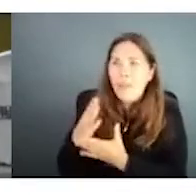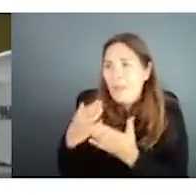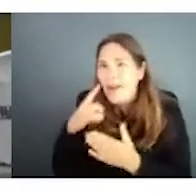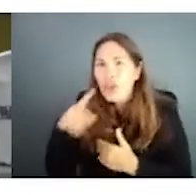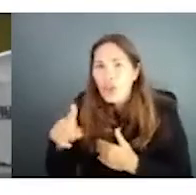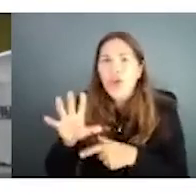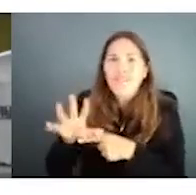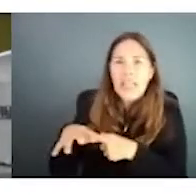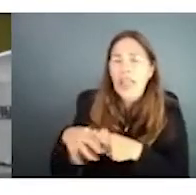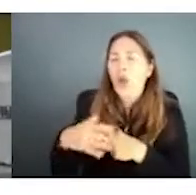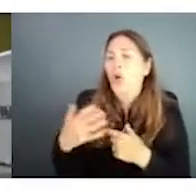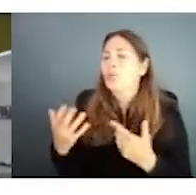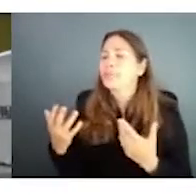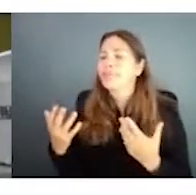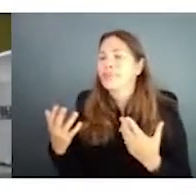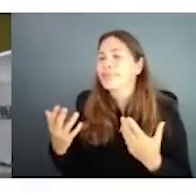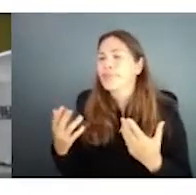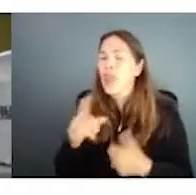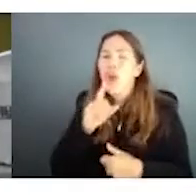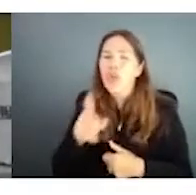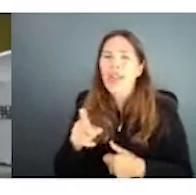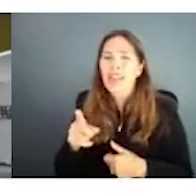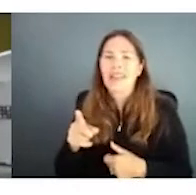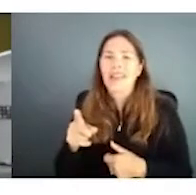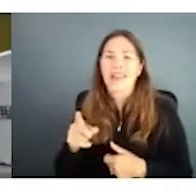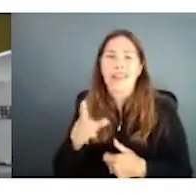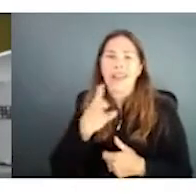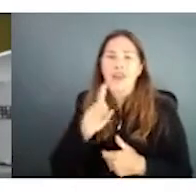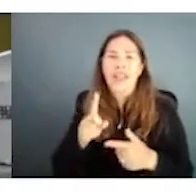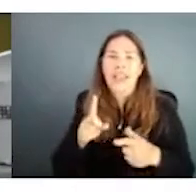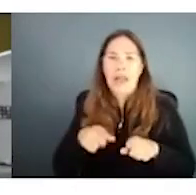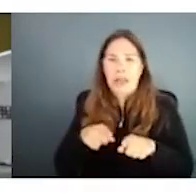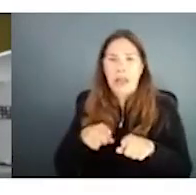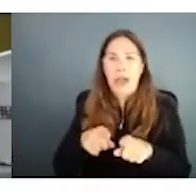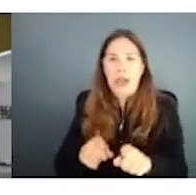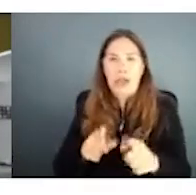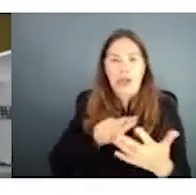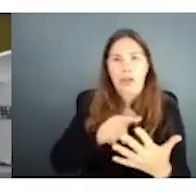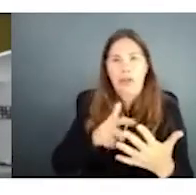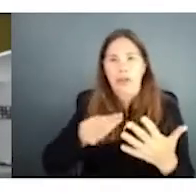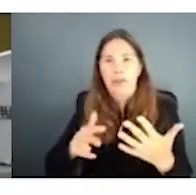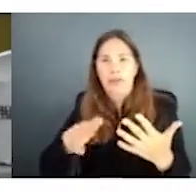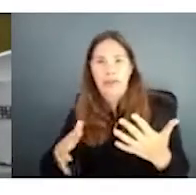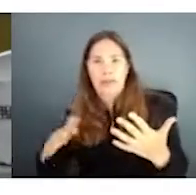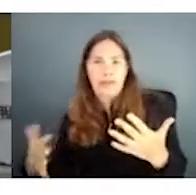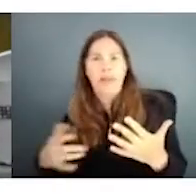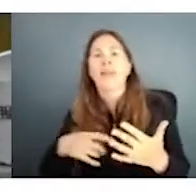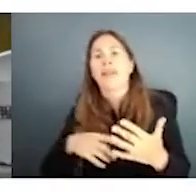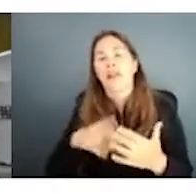videos, and it would go in a very linear sort of chapter by chapter type